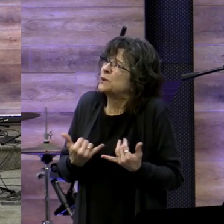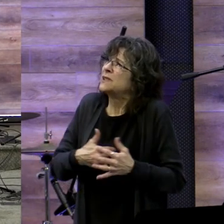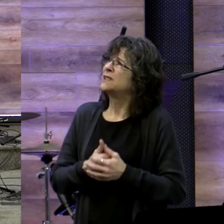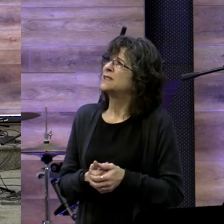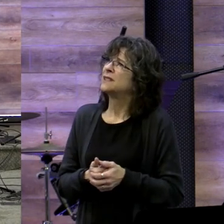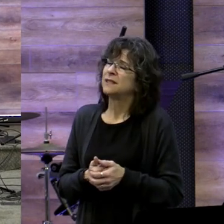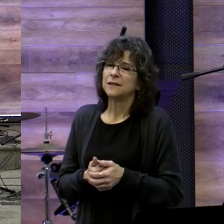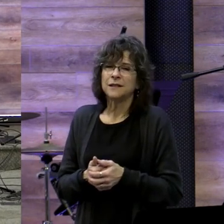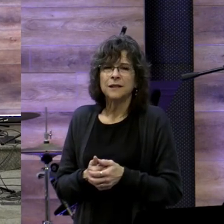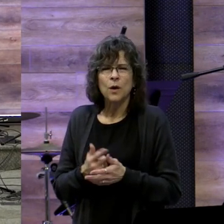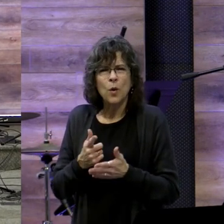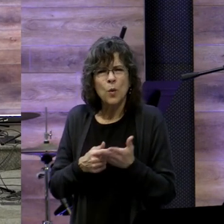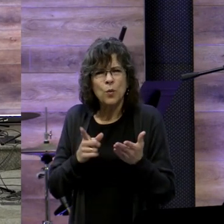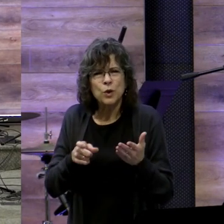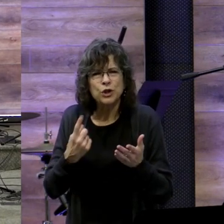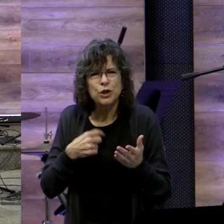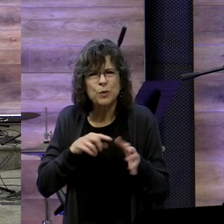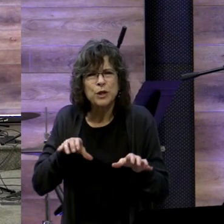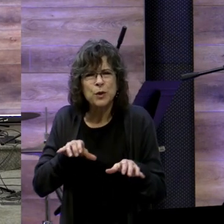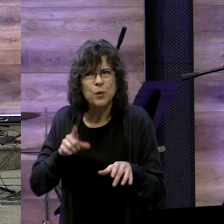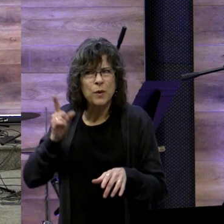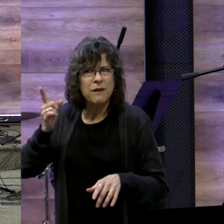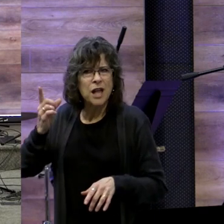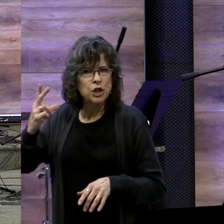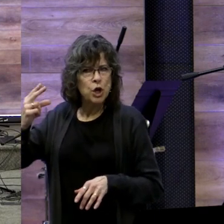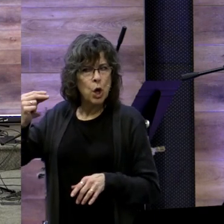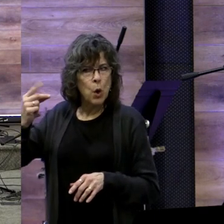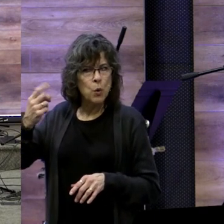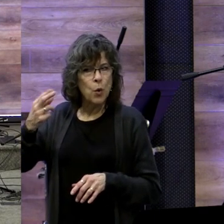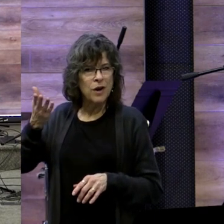What do we do with God's no's and God's delays?